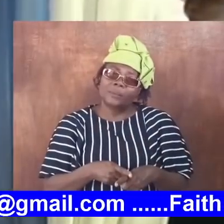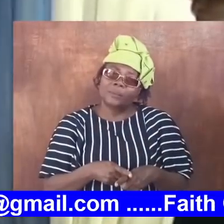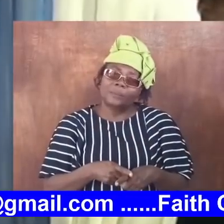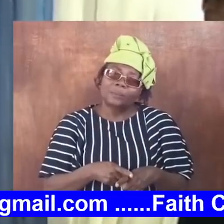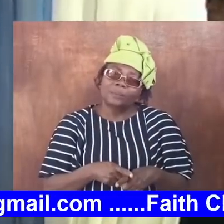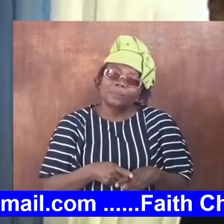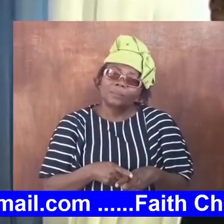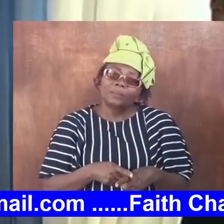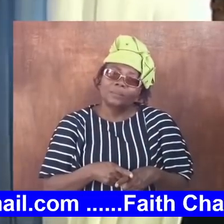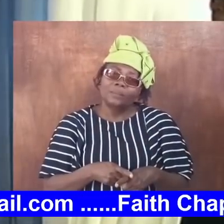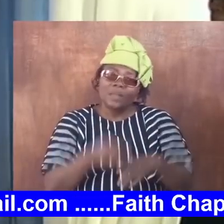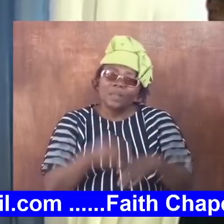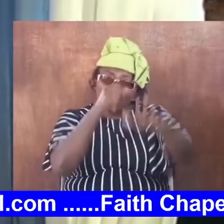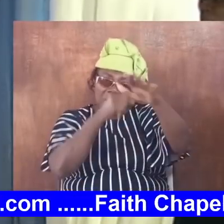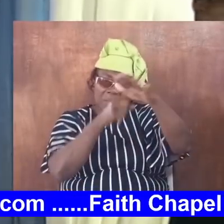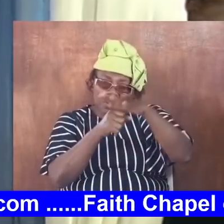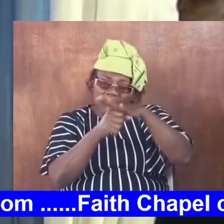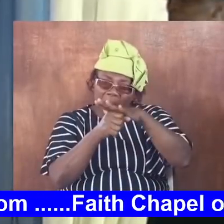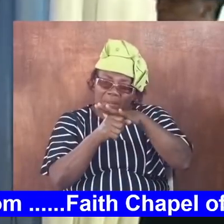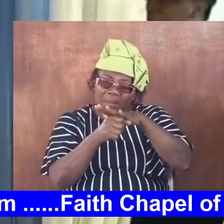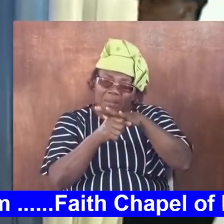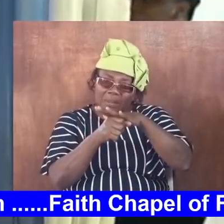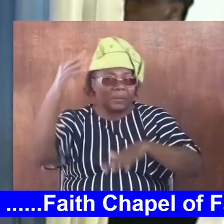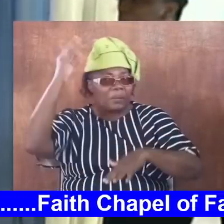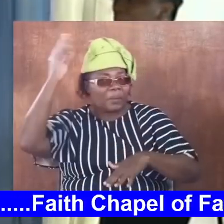the under shepherd of this house,